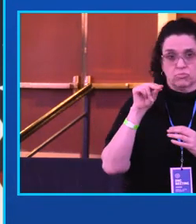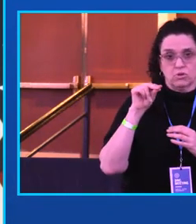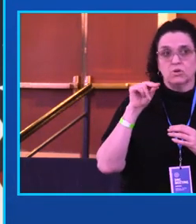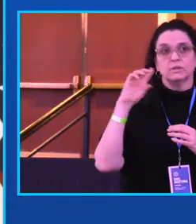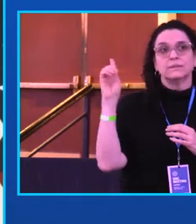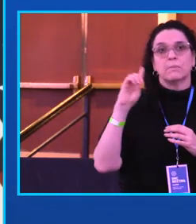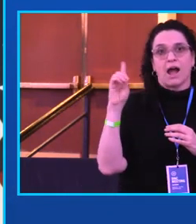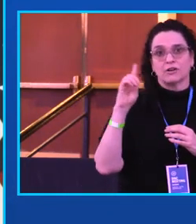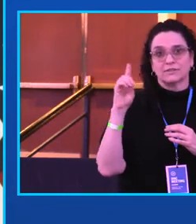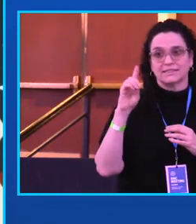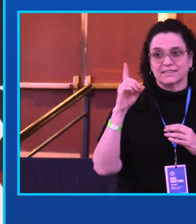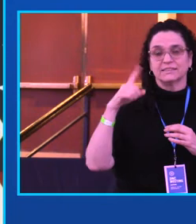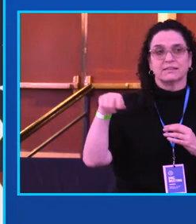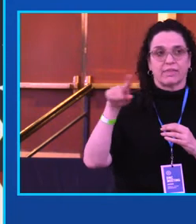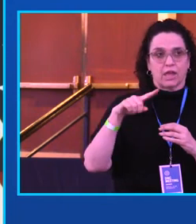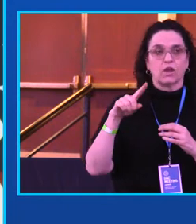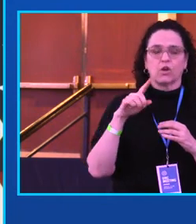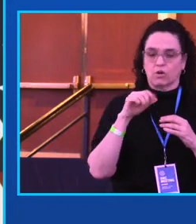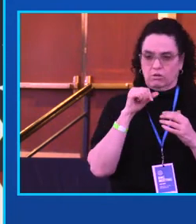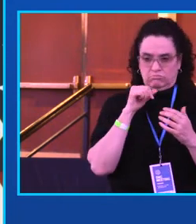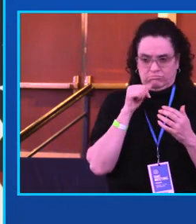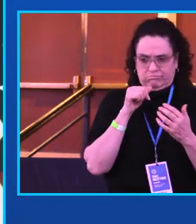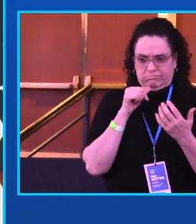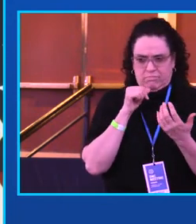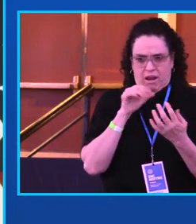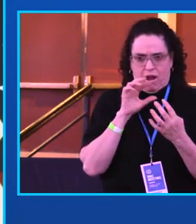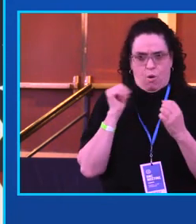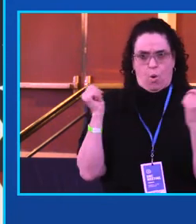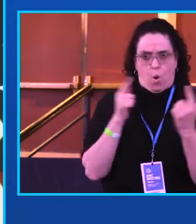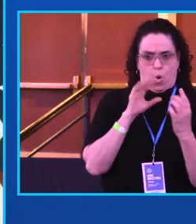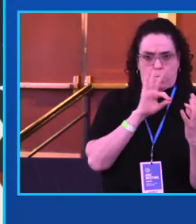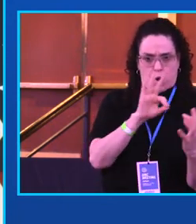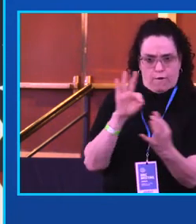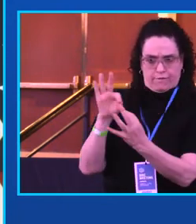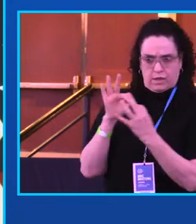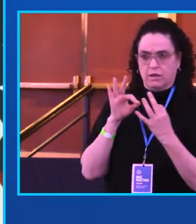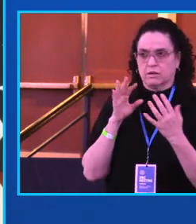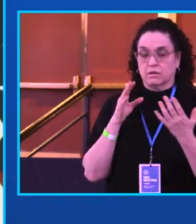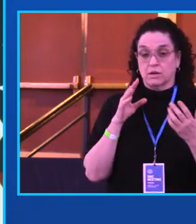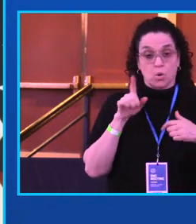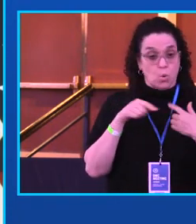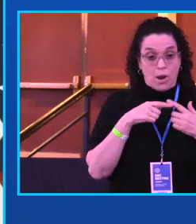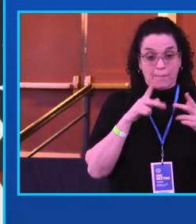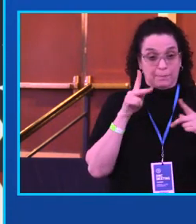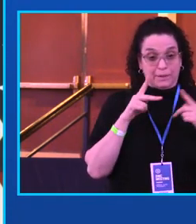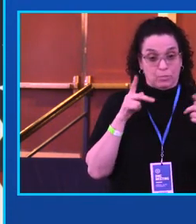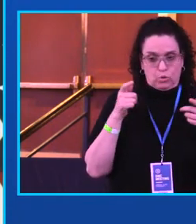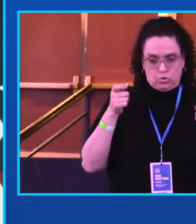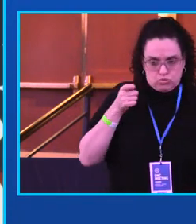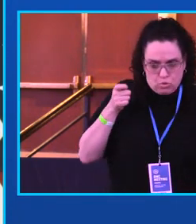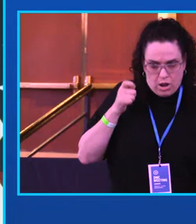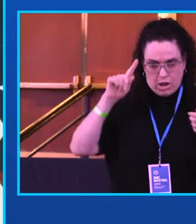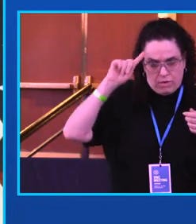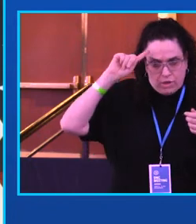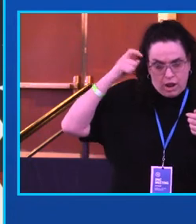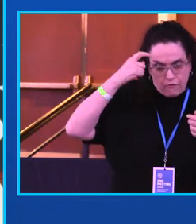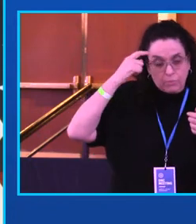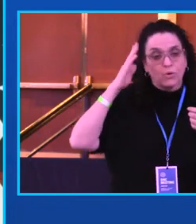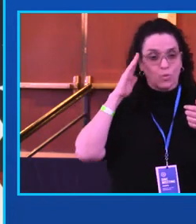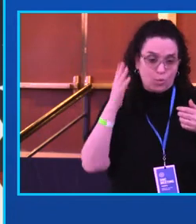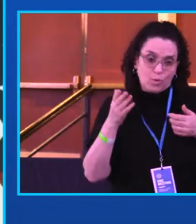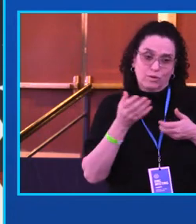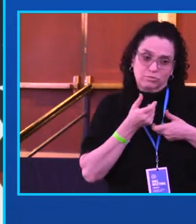inherently imperfect. The very idea that people can govern themselves brings with it all of the complexities and